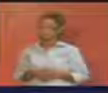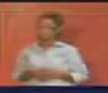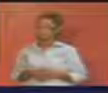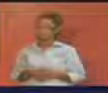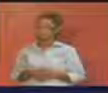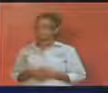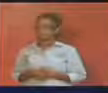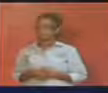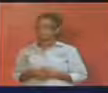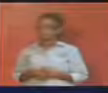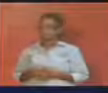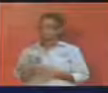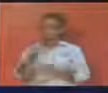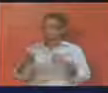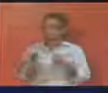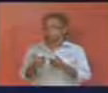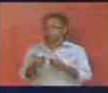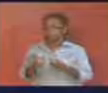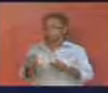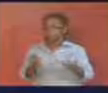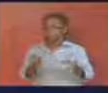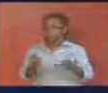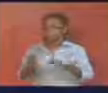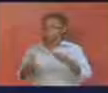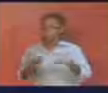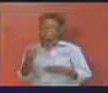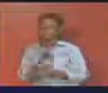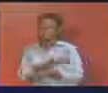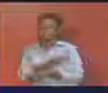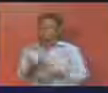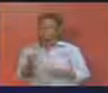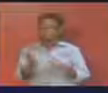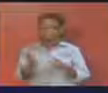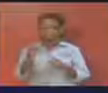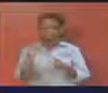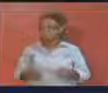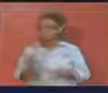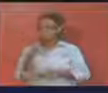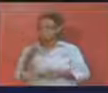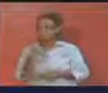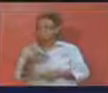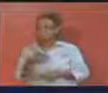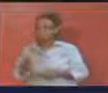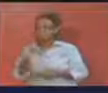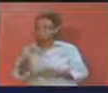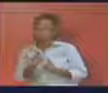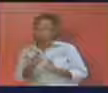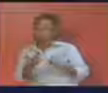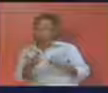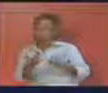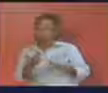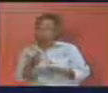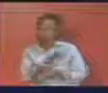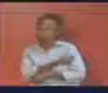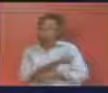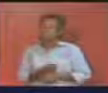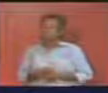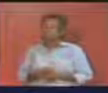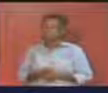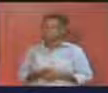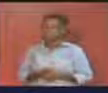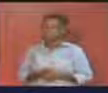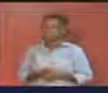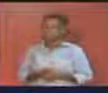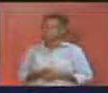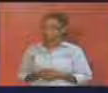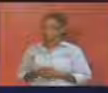comes to the rollout, if an individual says he doesn't want to take the Astrazeneca vaccine, for example, and he says, okay,